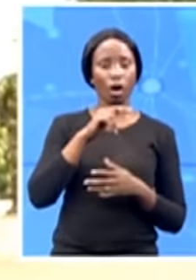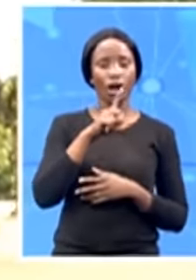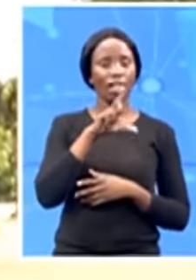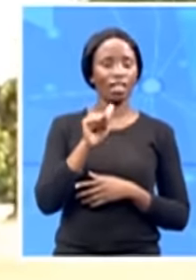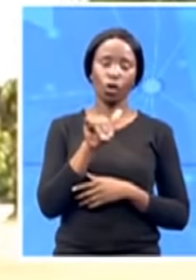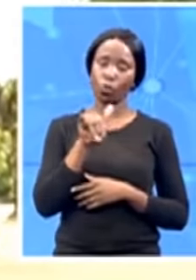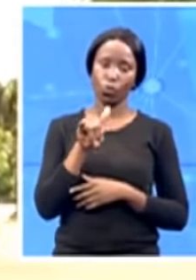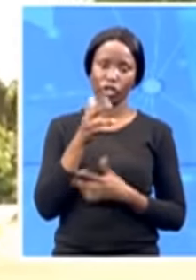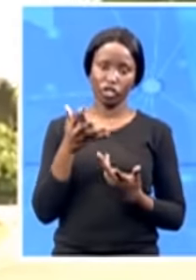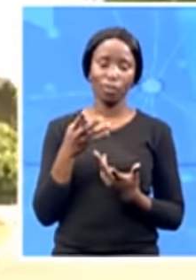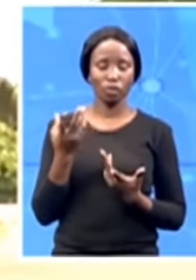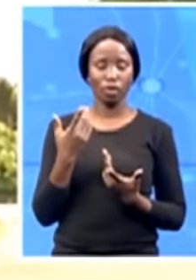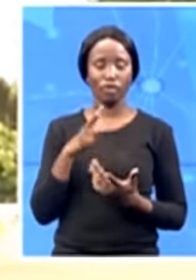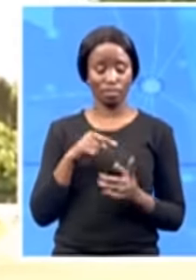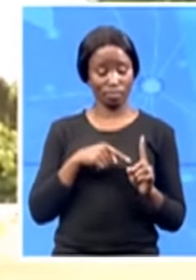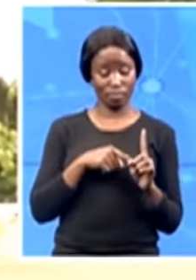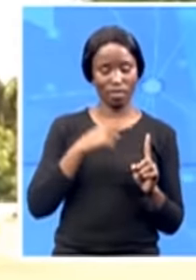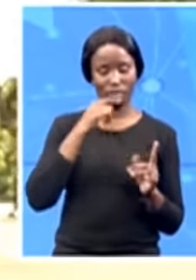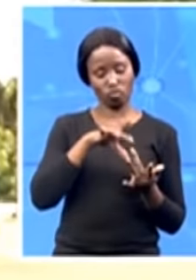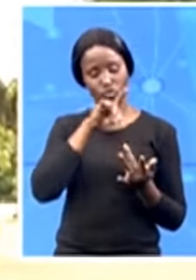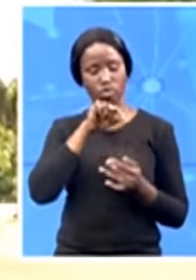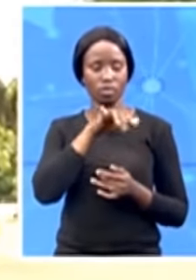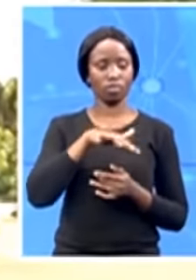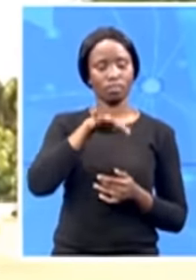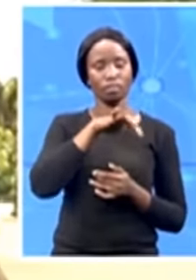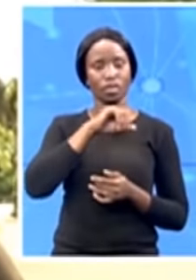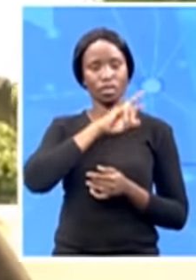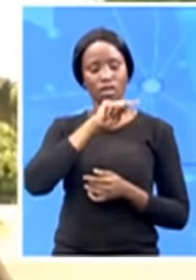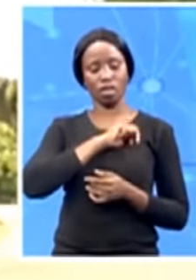would choose a prison closer to home.